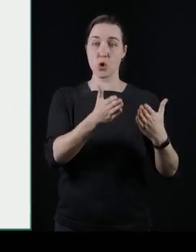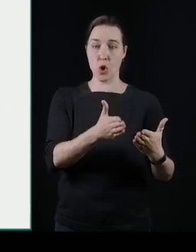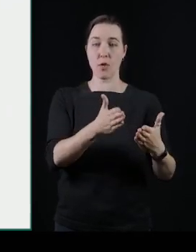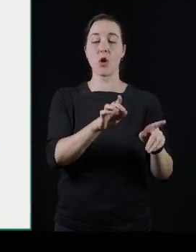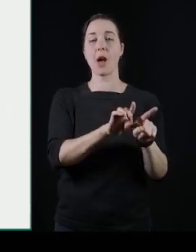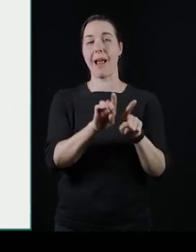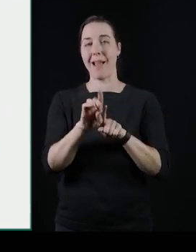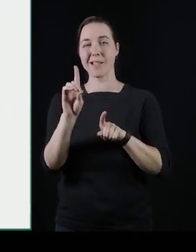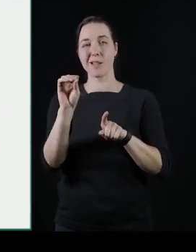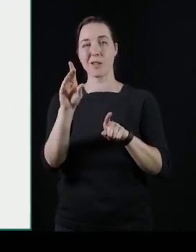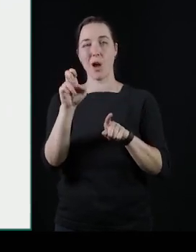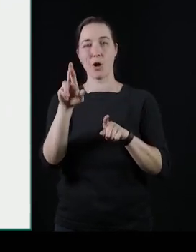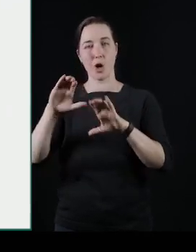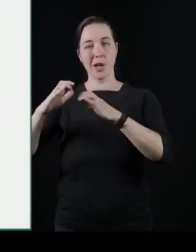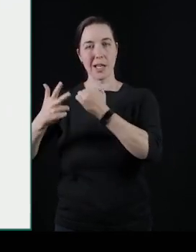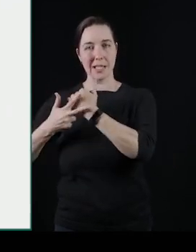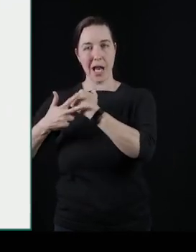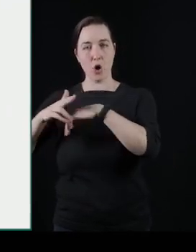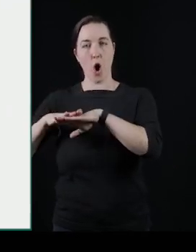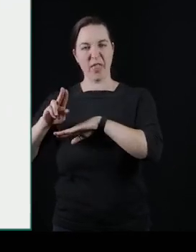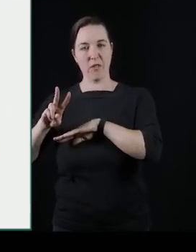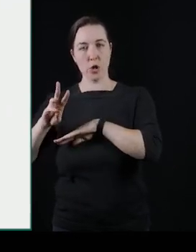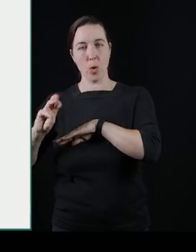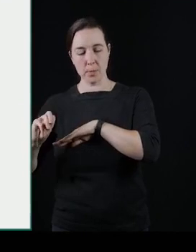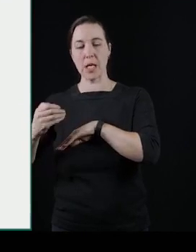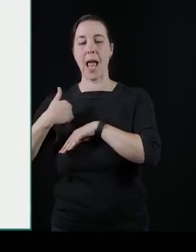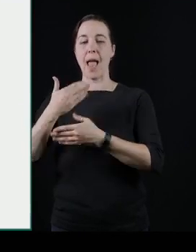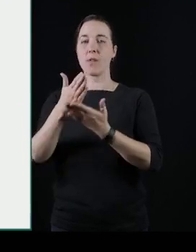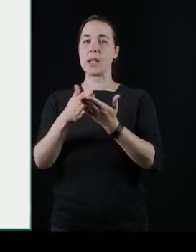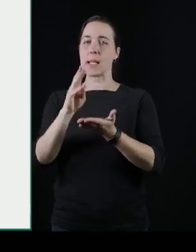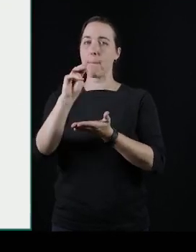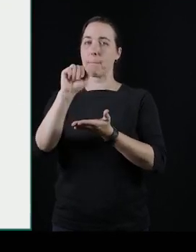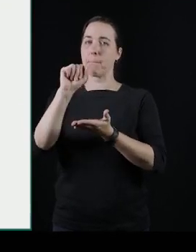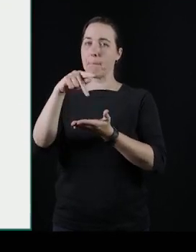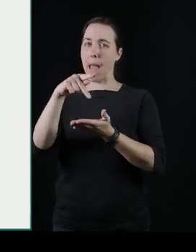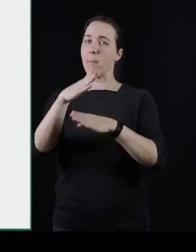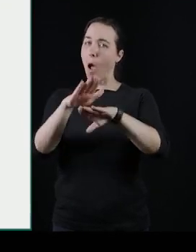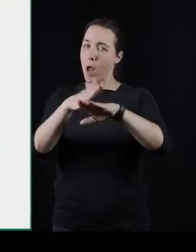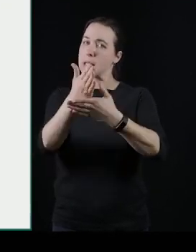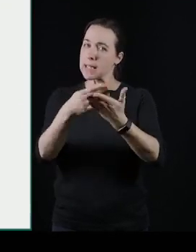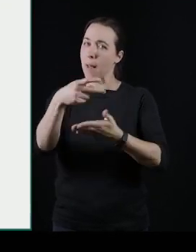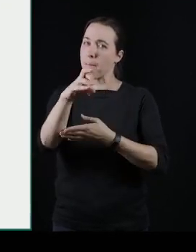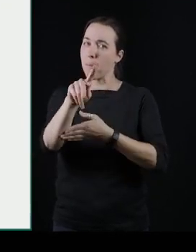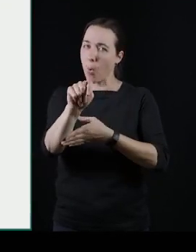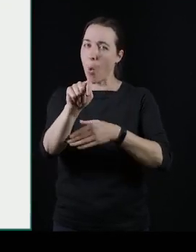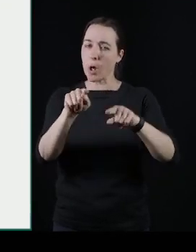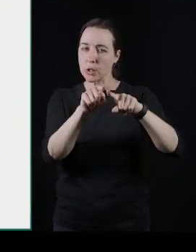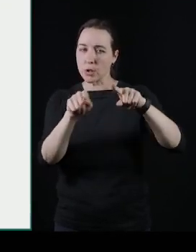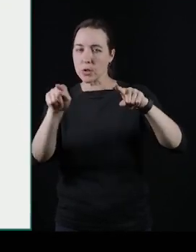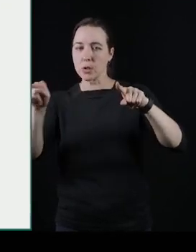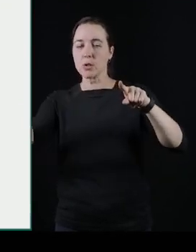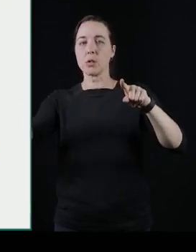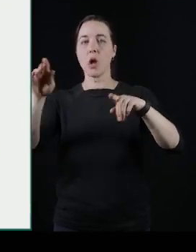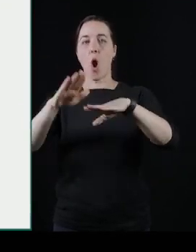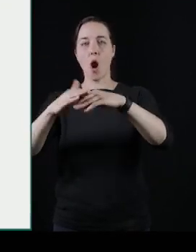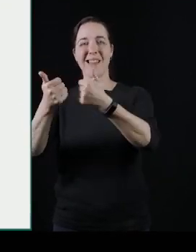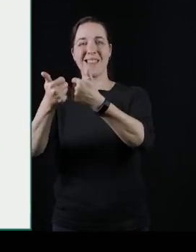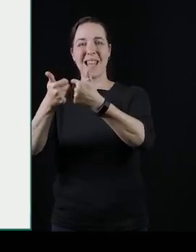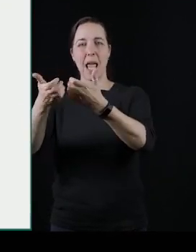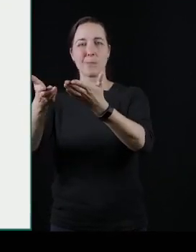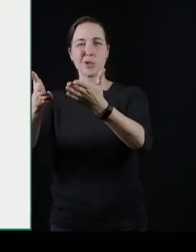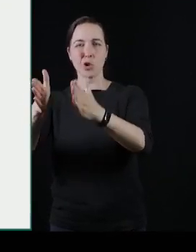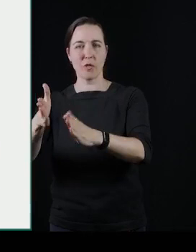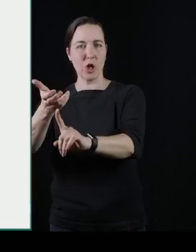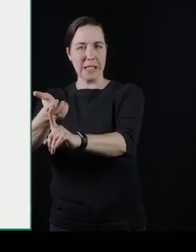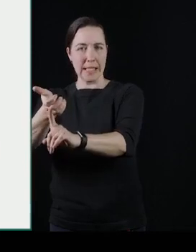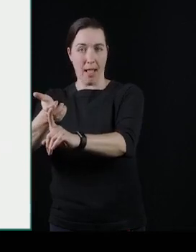as Docker containers on the virtual machine, there is a mapping on some ports on the VM with ports on the game server,